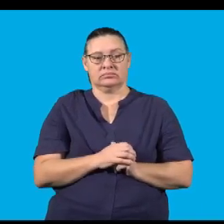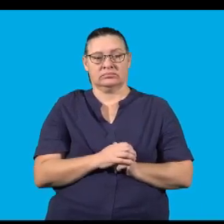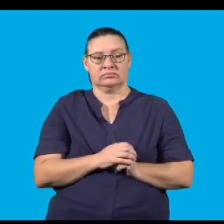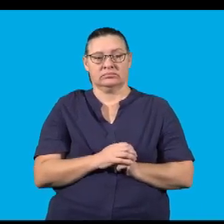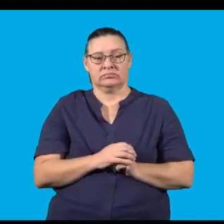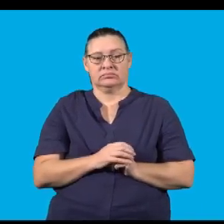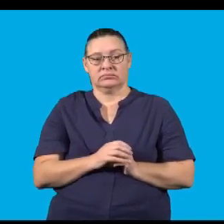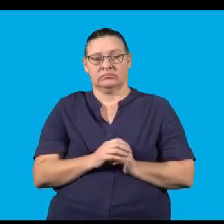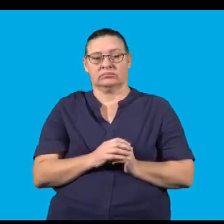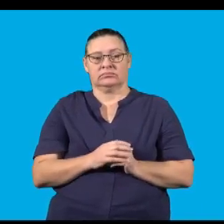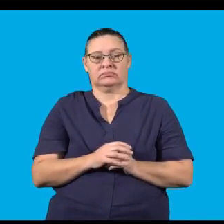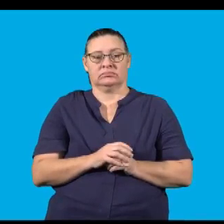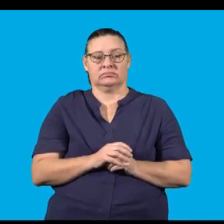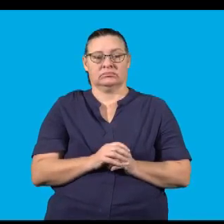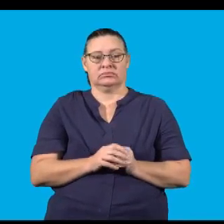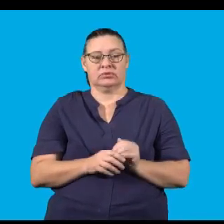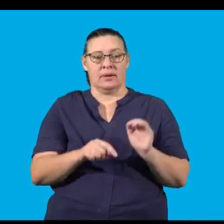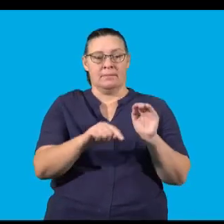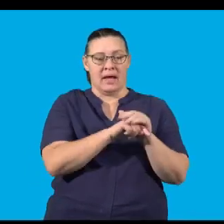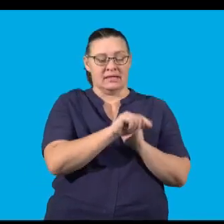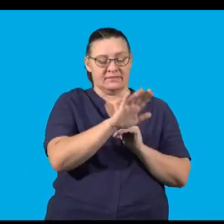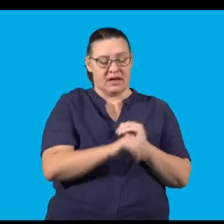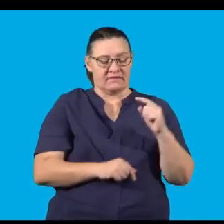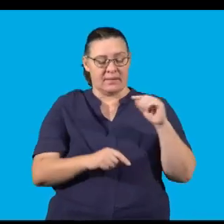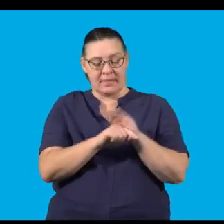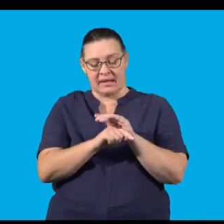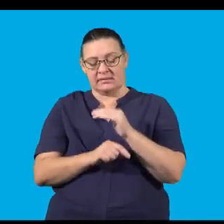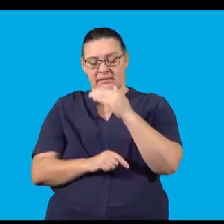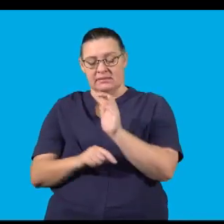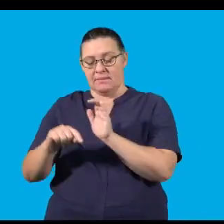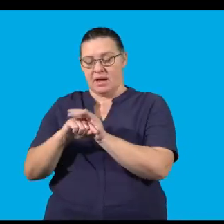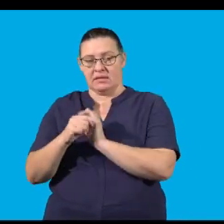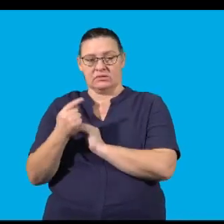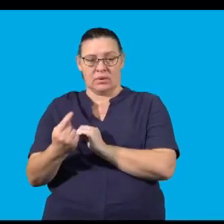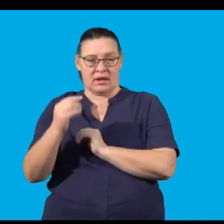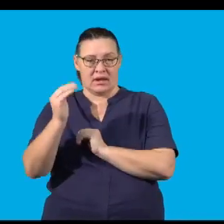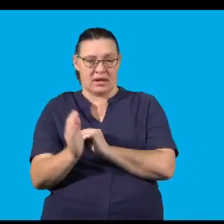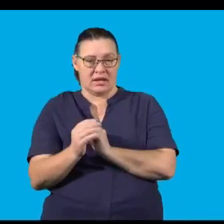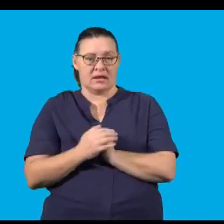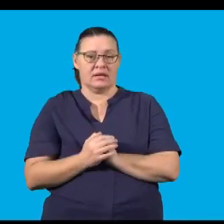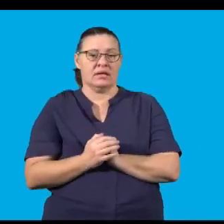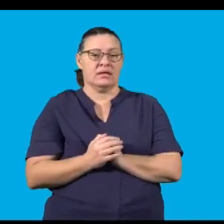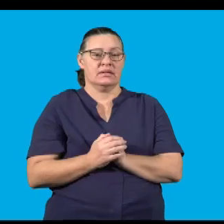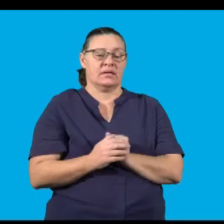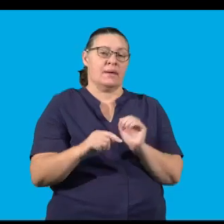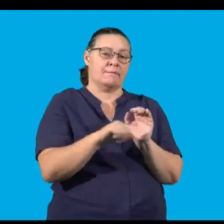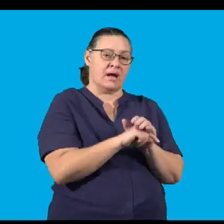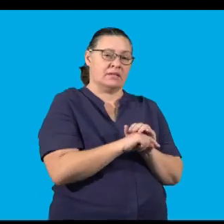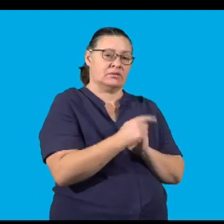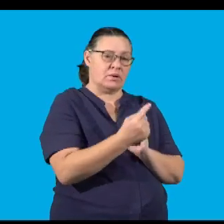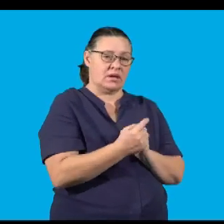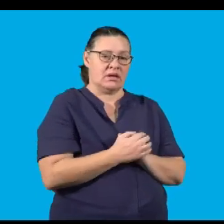is 1. So we use brackets to make sure we don't make any mistakes with signs. And then it's x2, which is minus